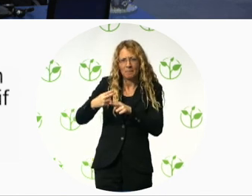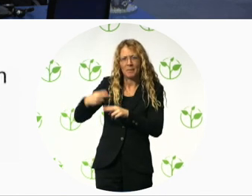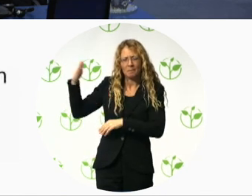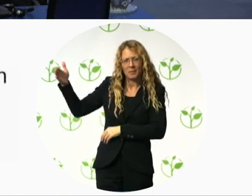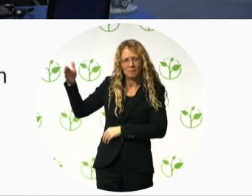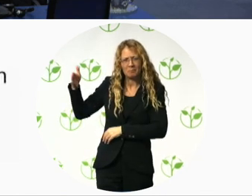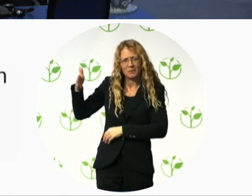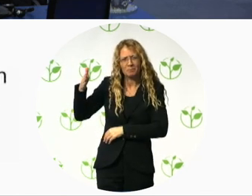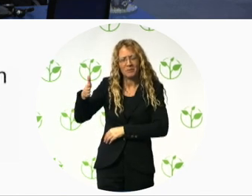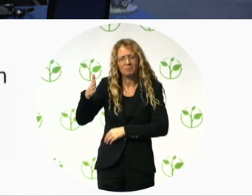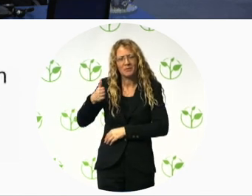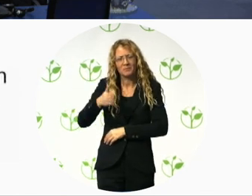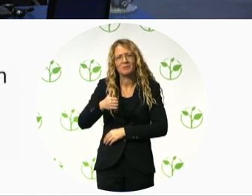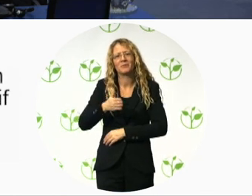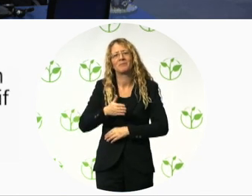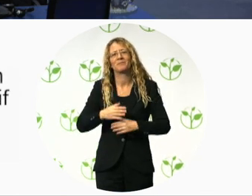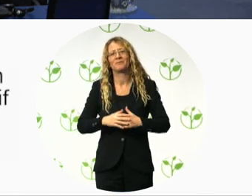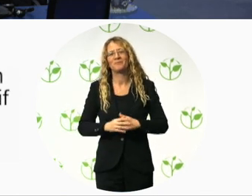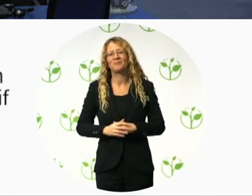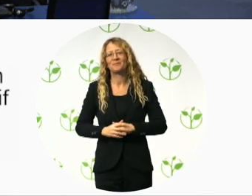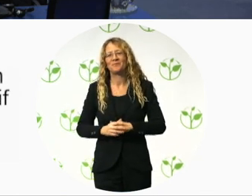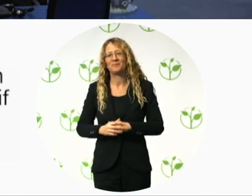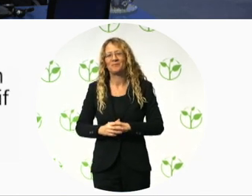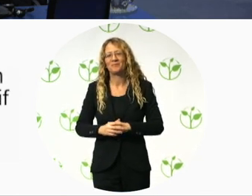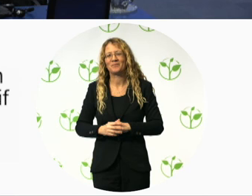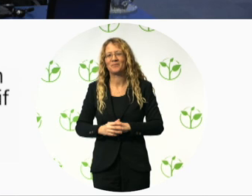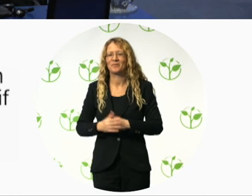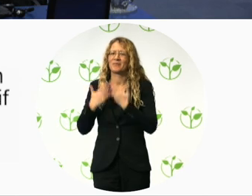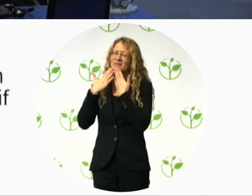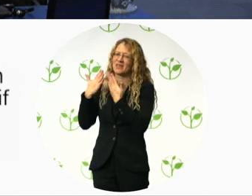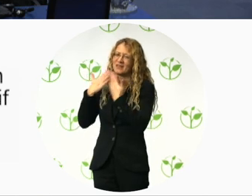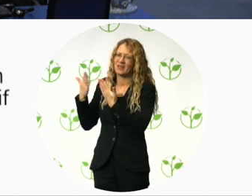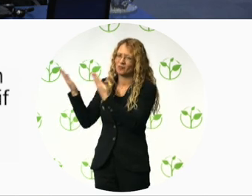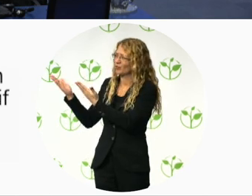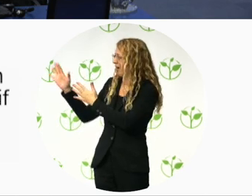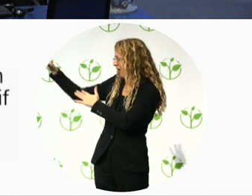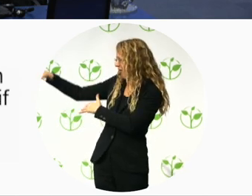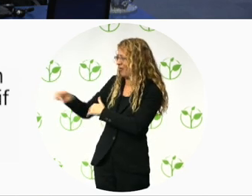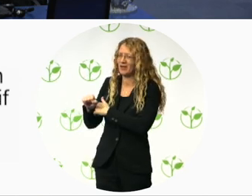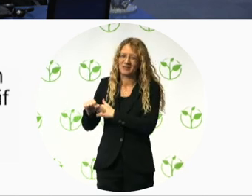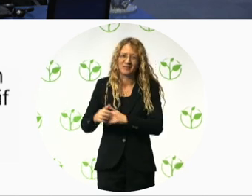Yusuf, Yaifa, Henry, and Melissa. Thank you so much, everybody. Thank you.